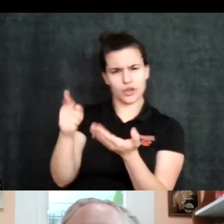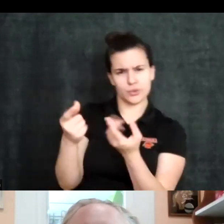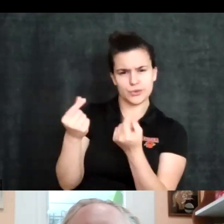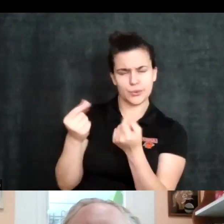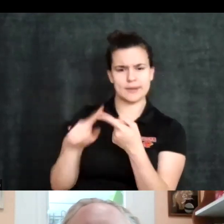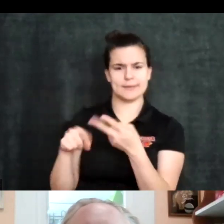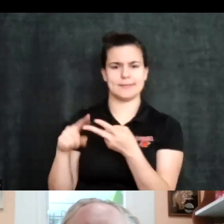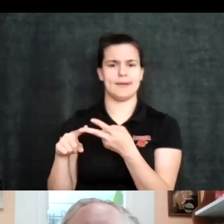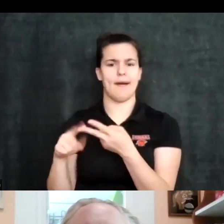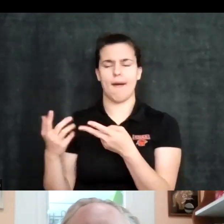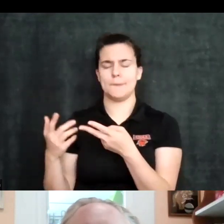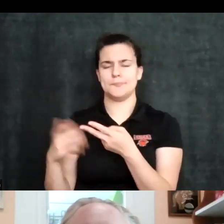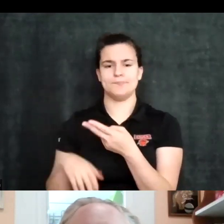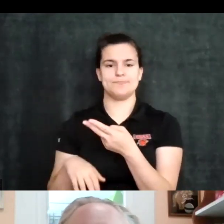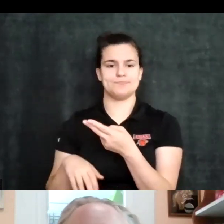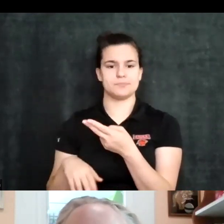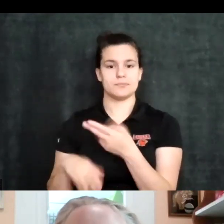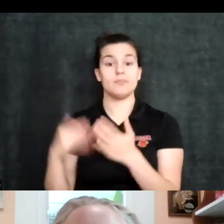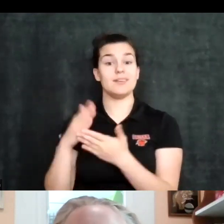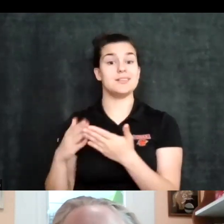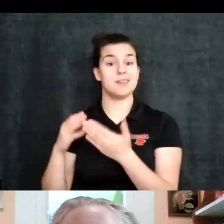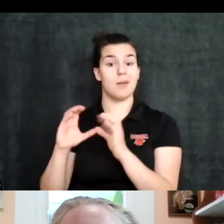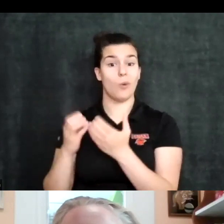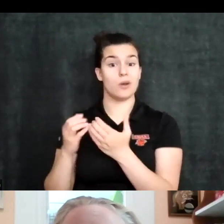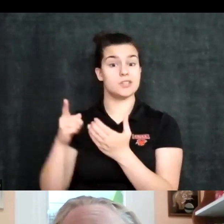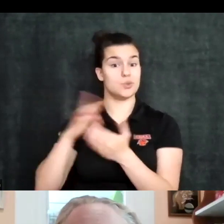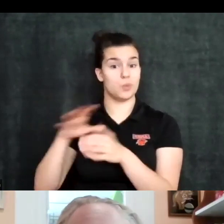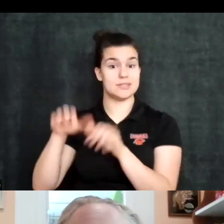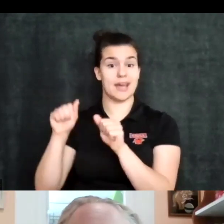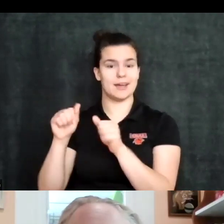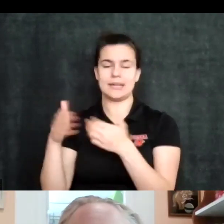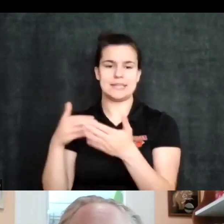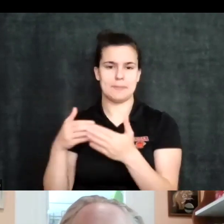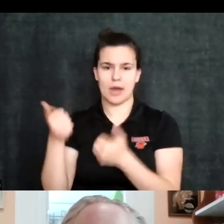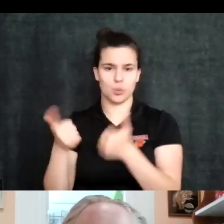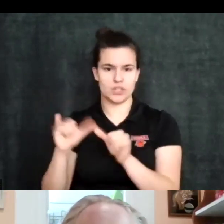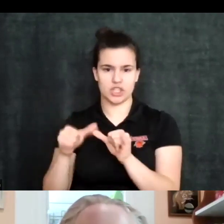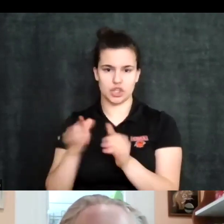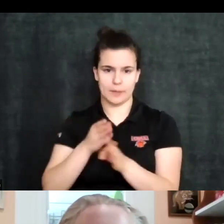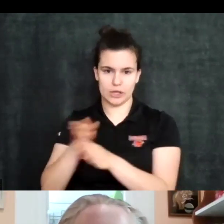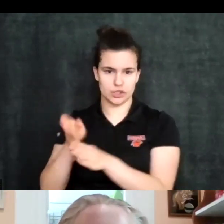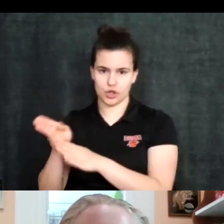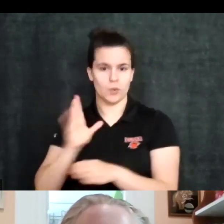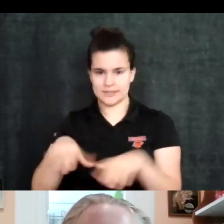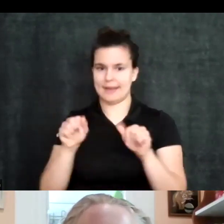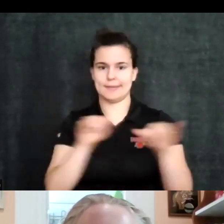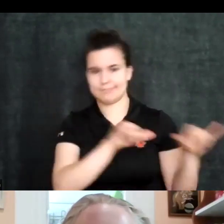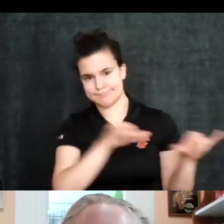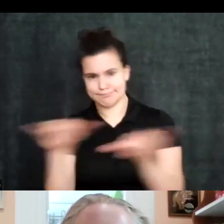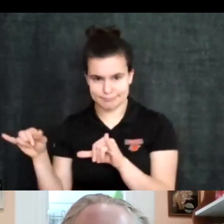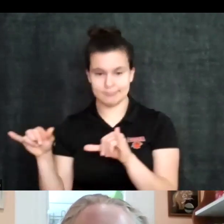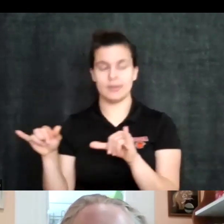You know, there's some courses that you're going to take no matter what engineering you're in, but the engineering